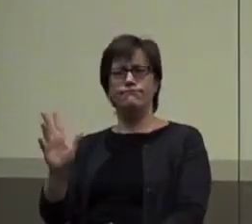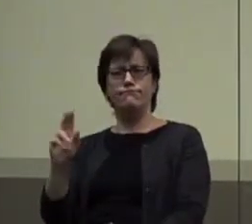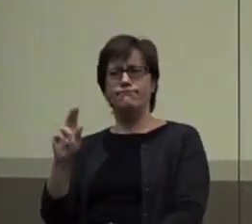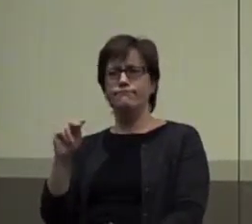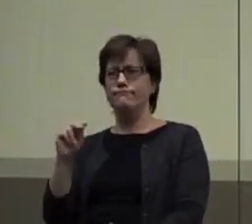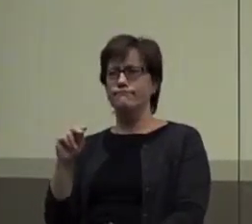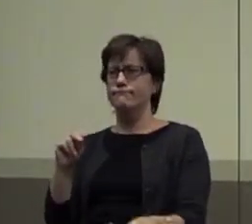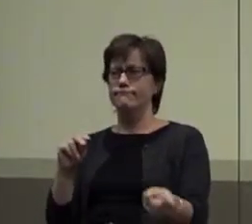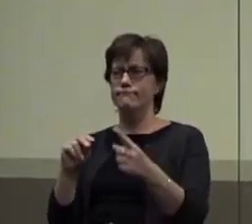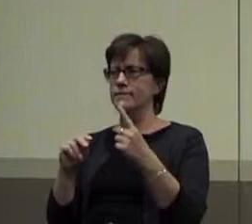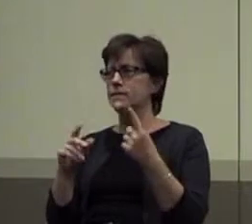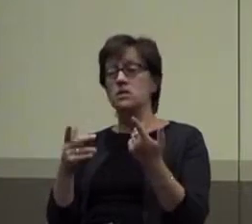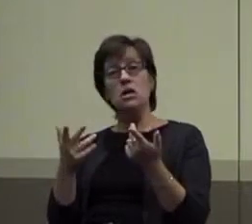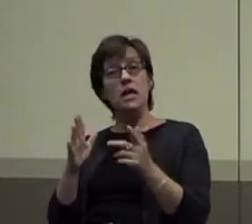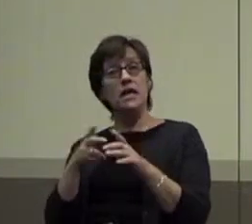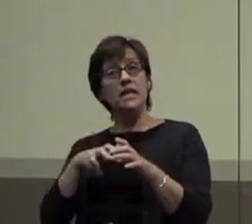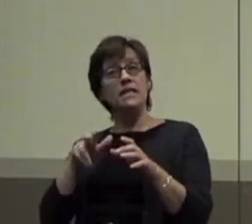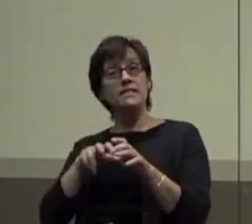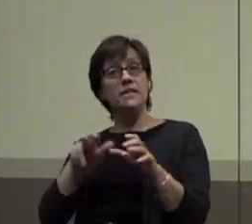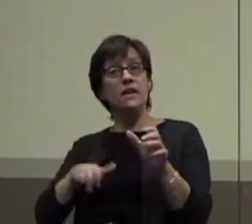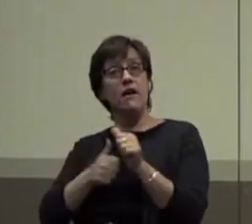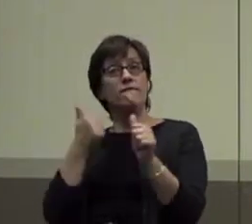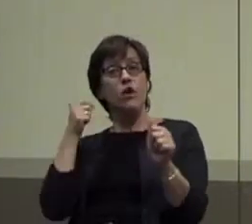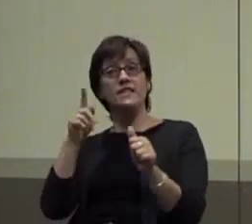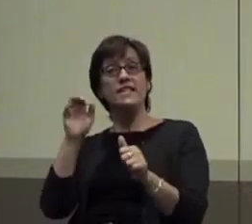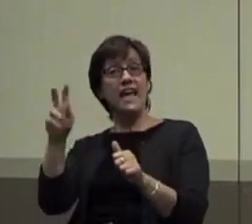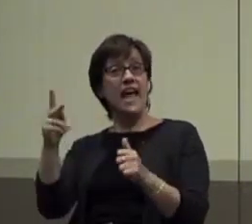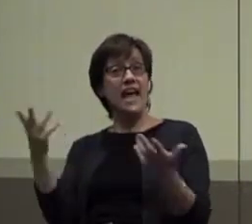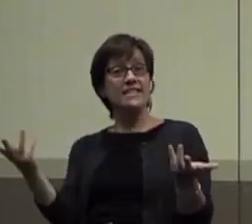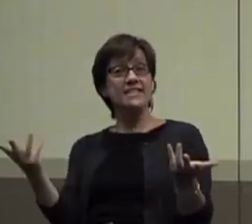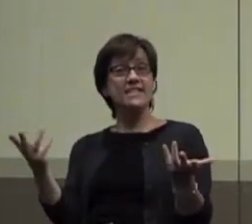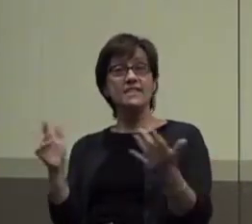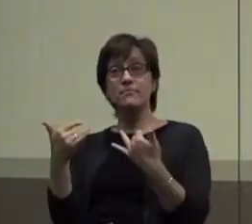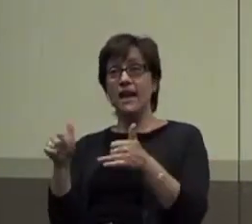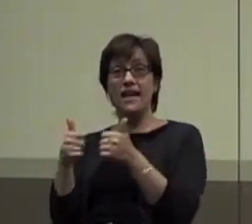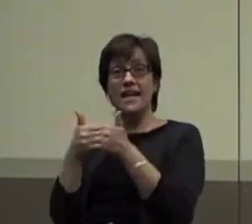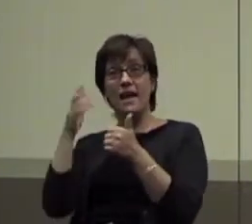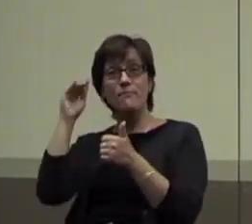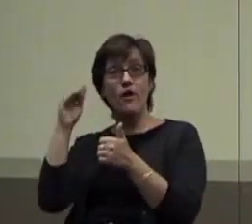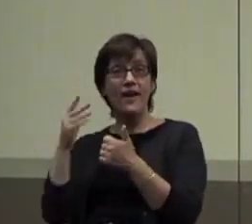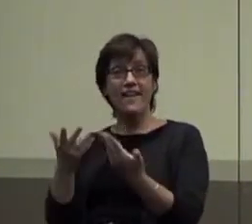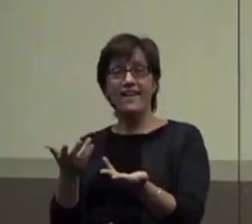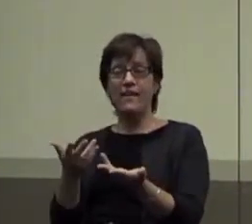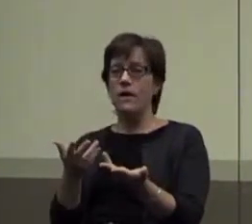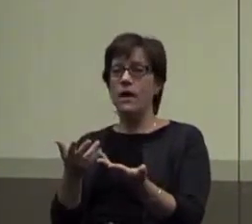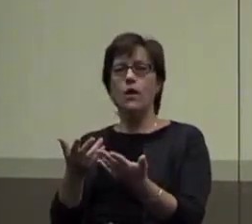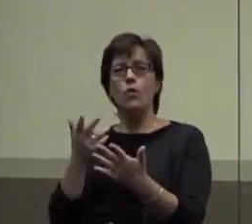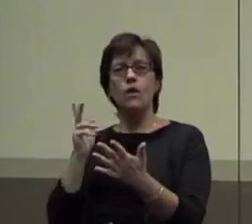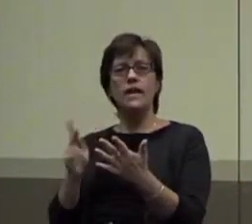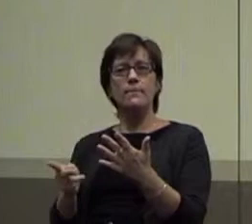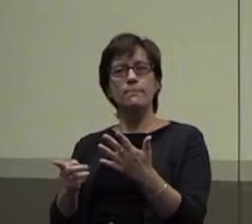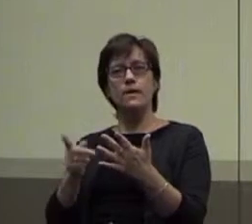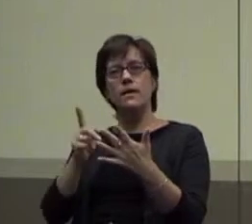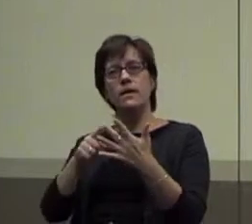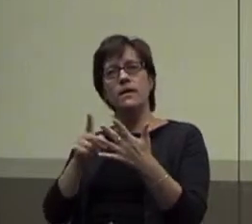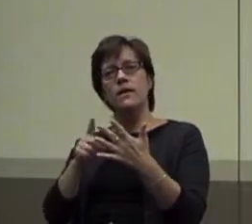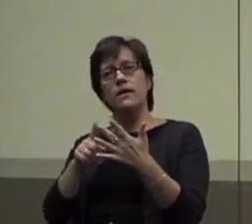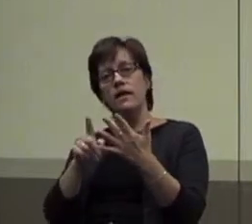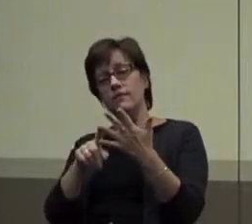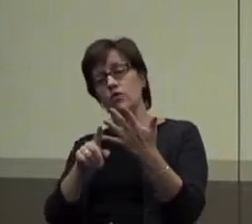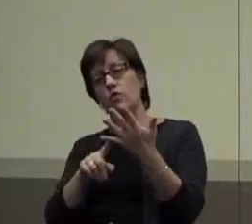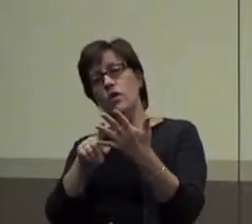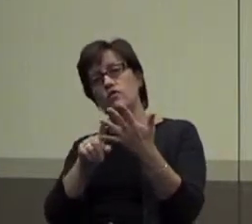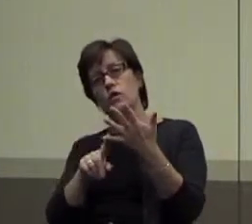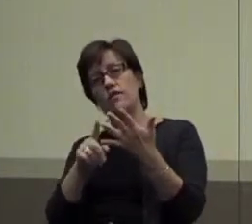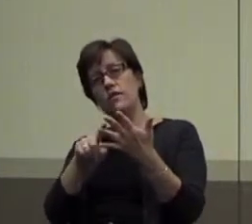work? Well, he kind of gets out of the task if he does Game Boy, right? Well, actually, we'll keep that one on there because we have two other rules, right?